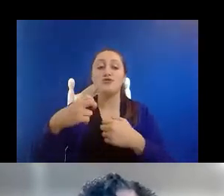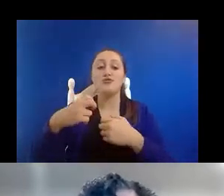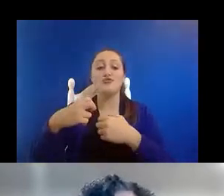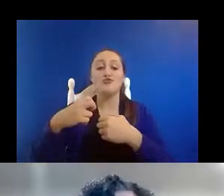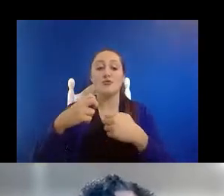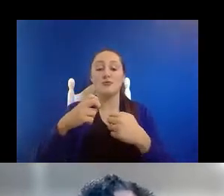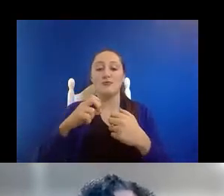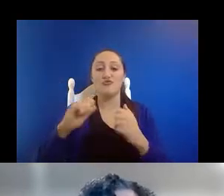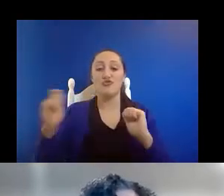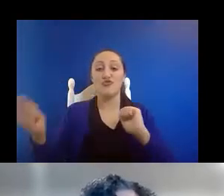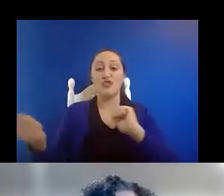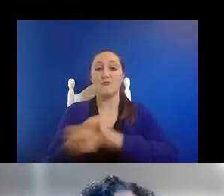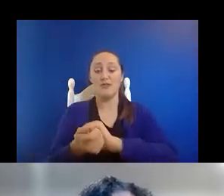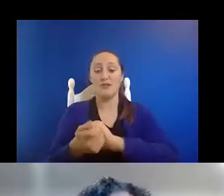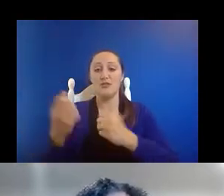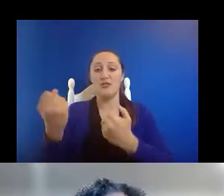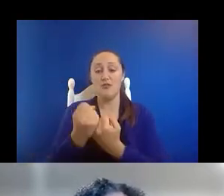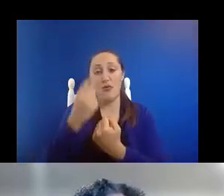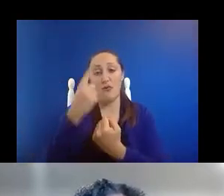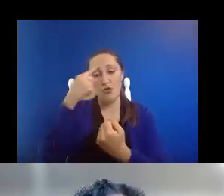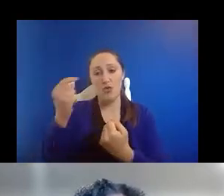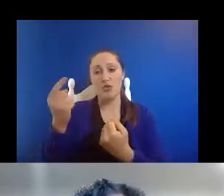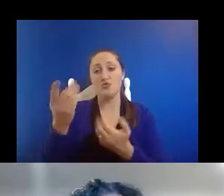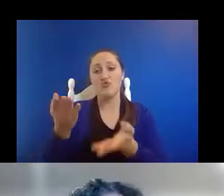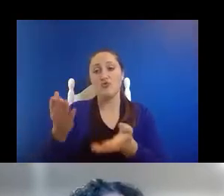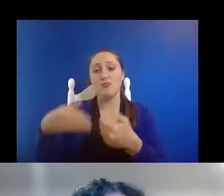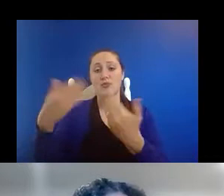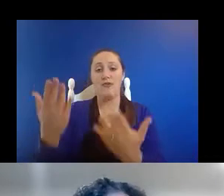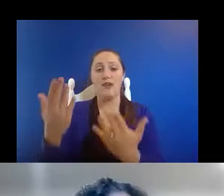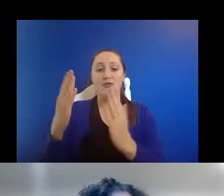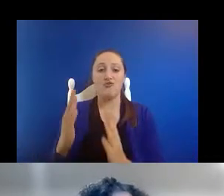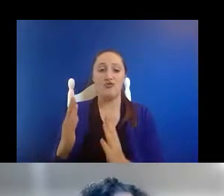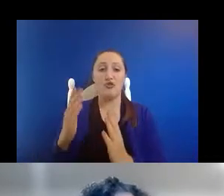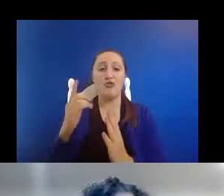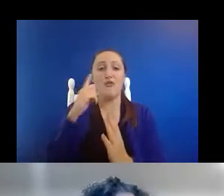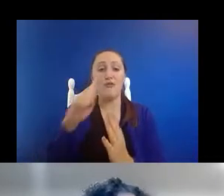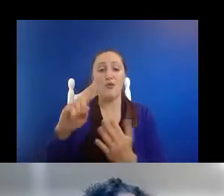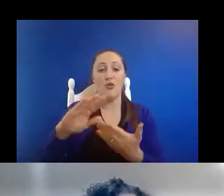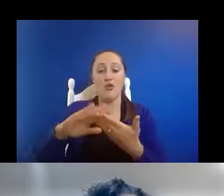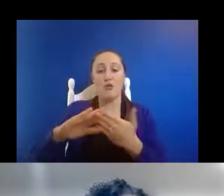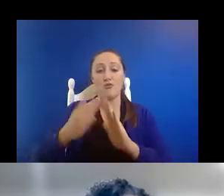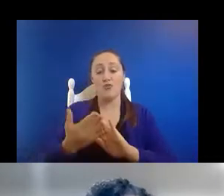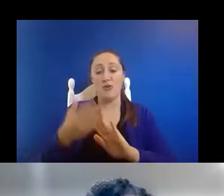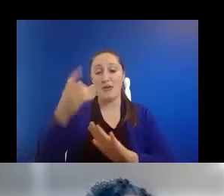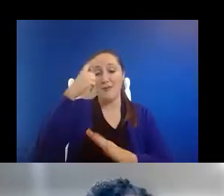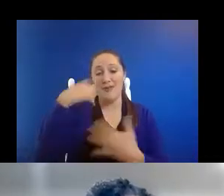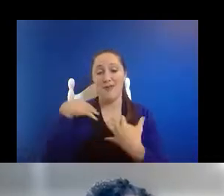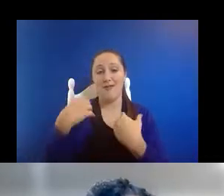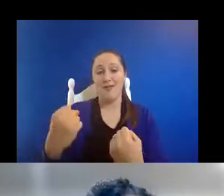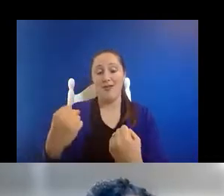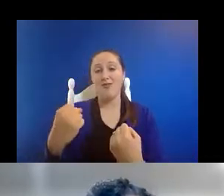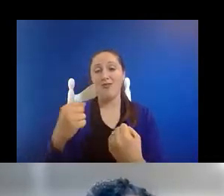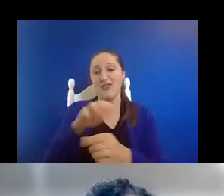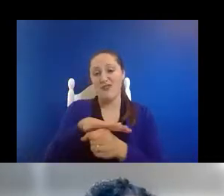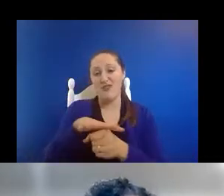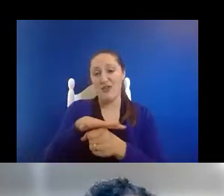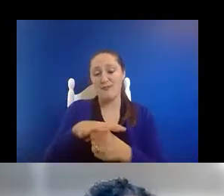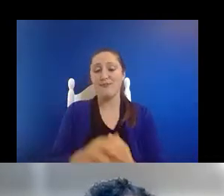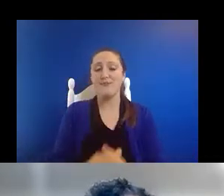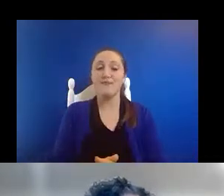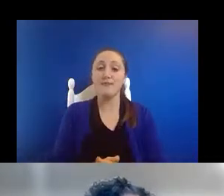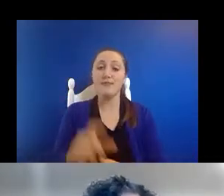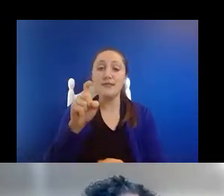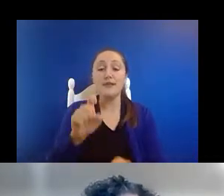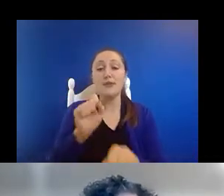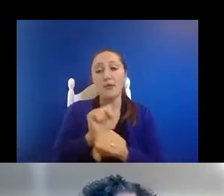service providers within that community mental health catchment area. So they really needed to work in